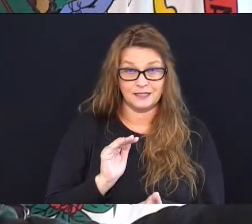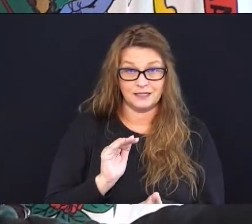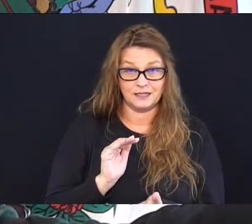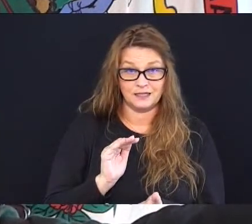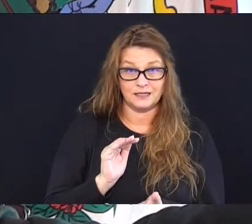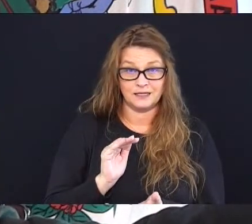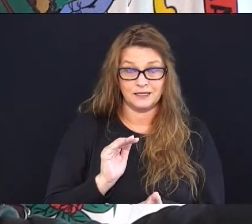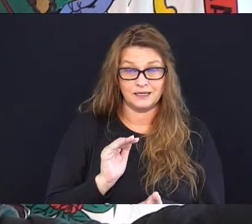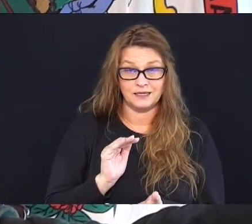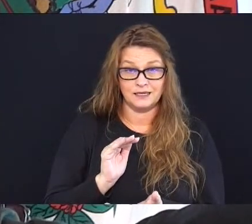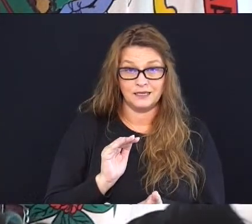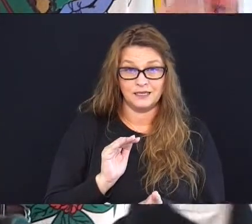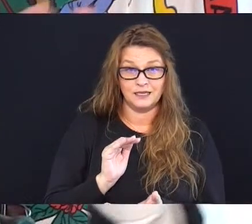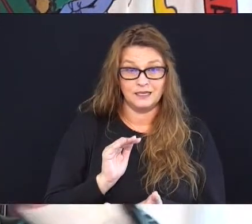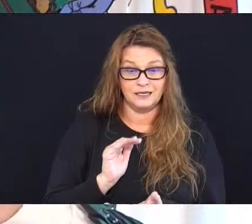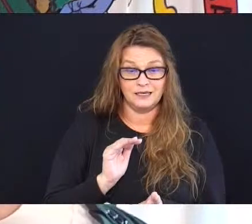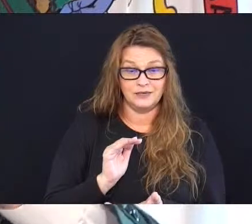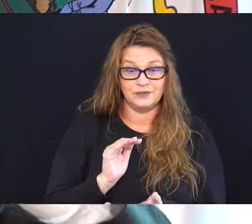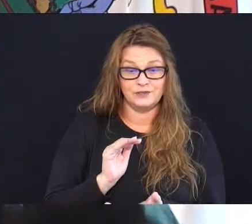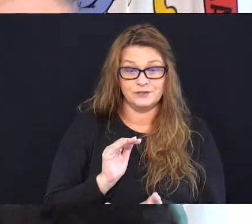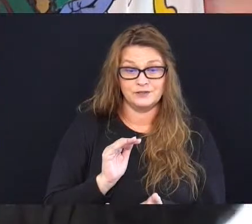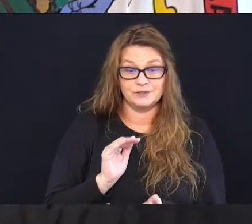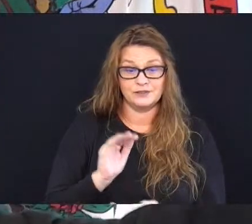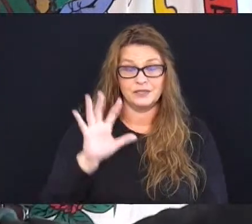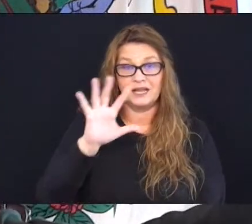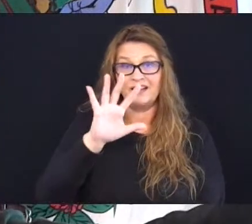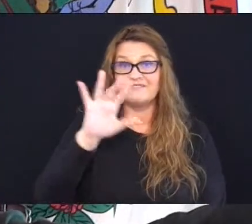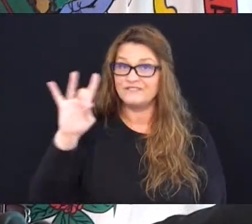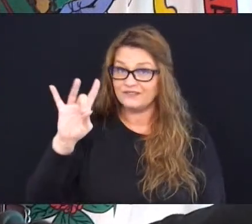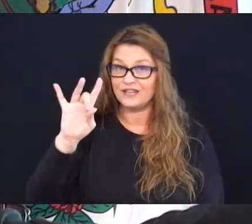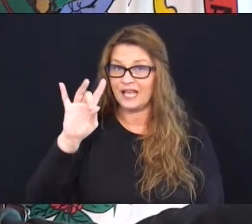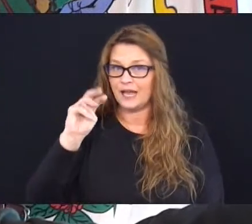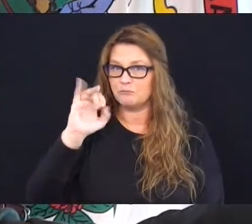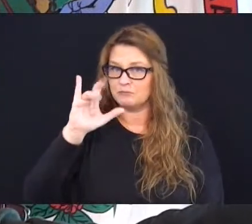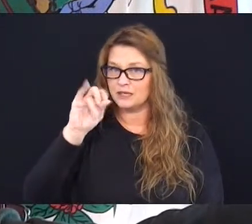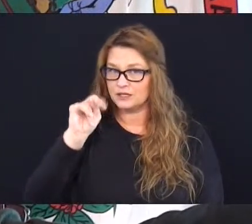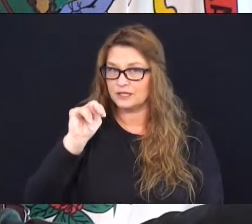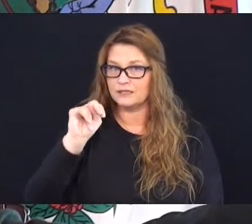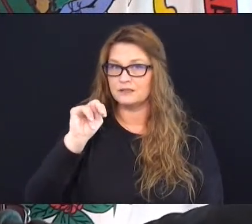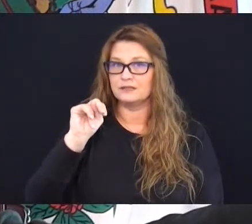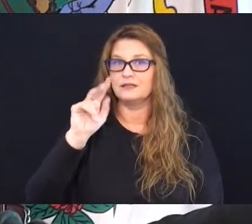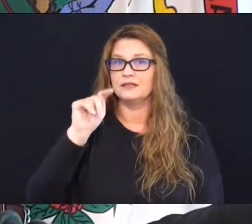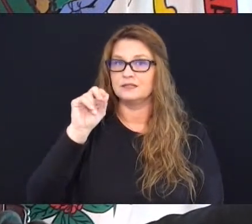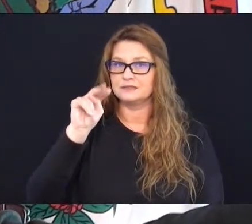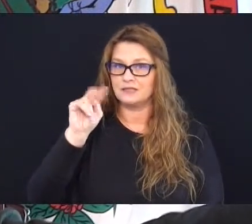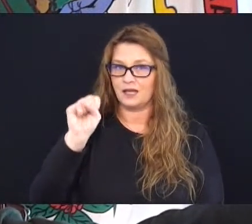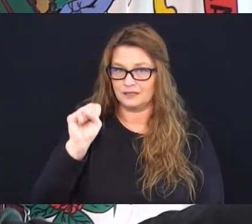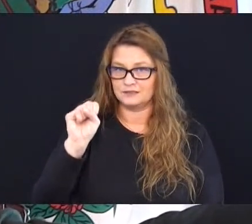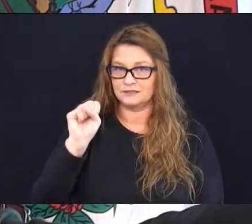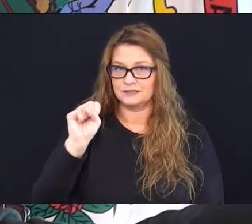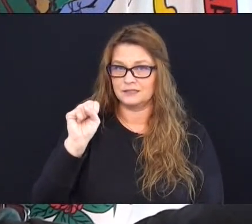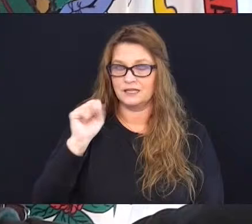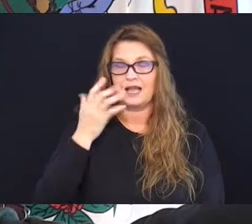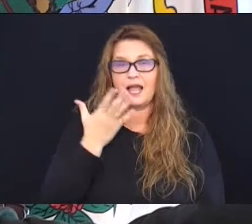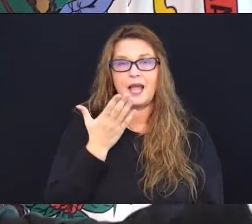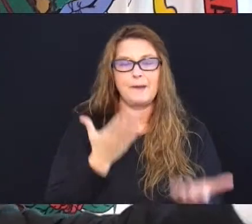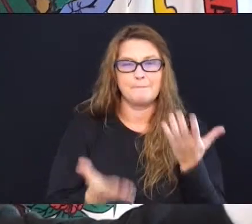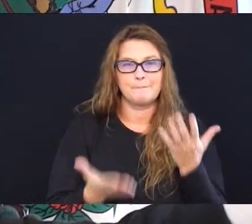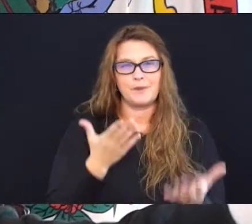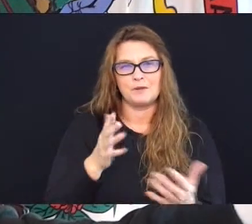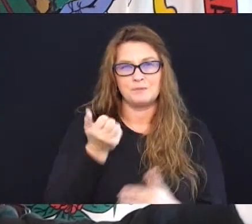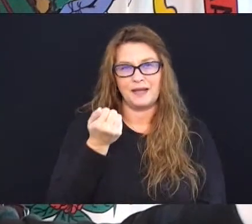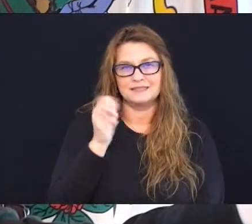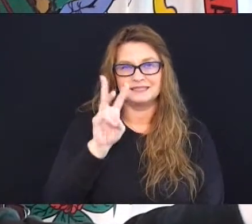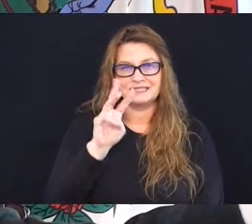thermal coal, and I'm sorry, 58 million tons or less of thermal coal, and probably about